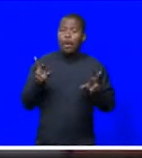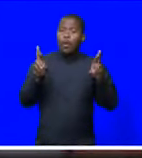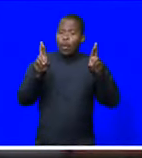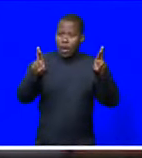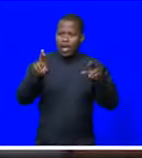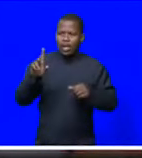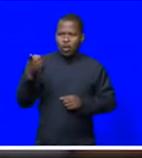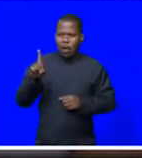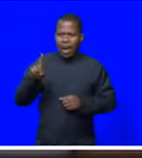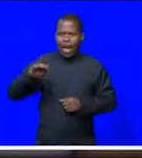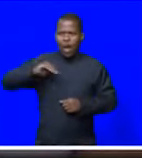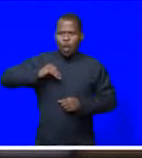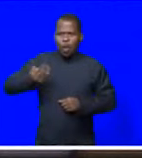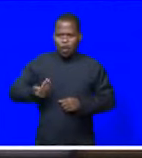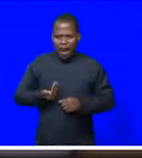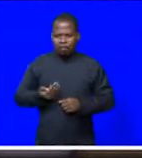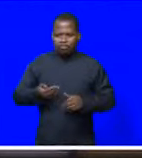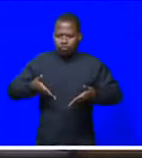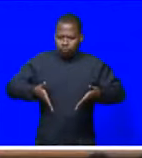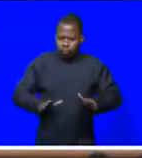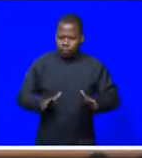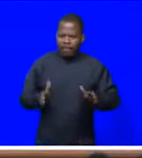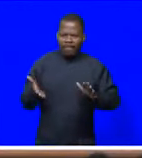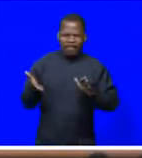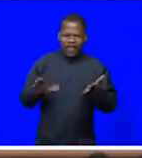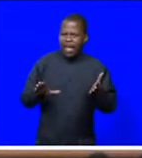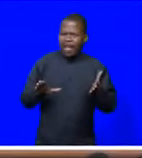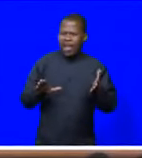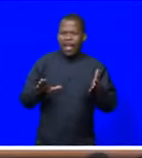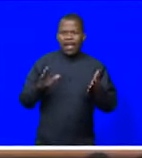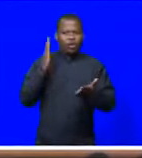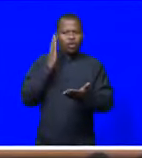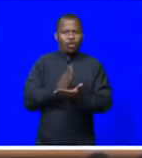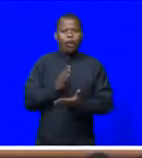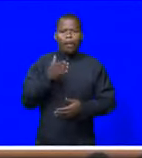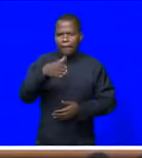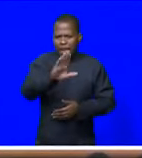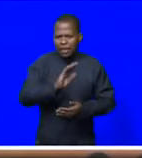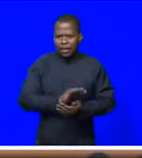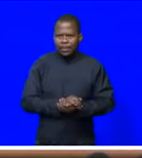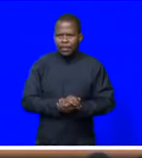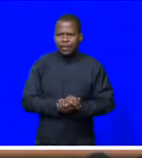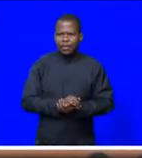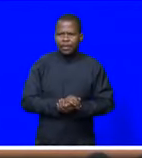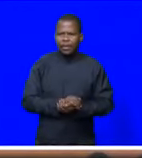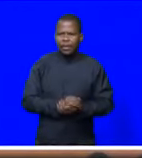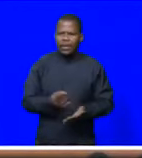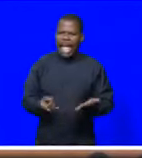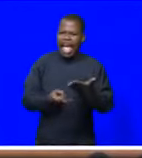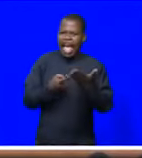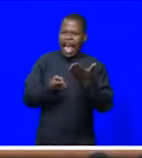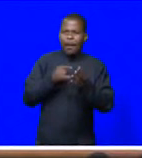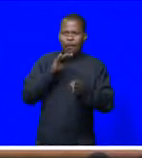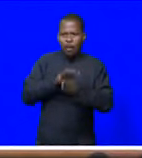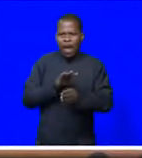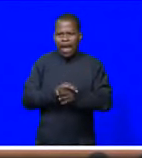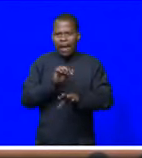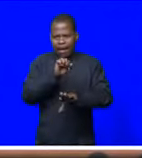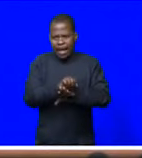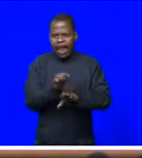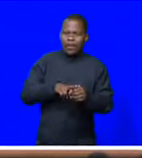maternal mortalities decrease drastically. Esibona nangalendlela lolusito labasibalinikeza ngalo tinombolo noma